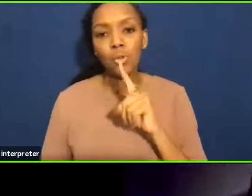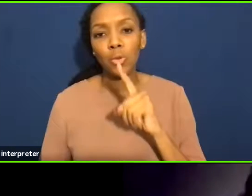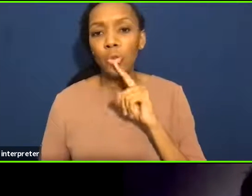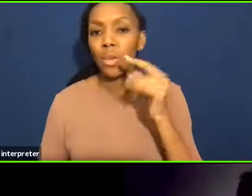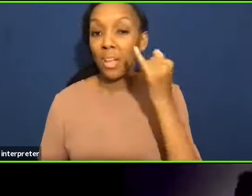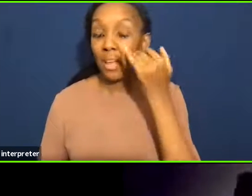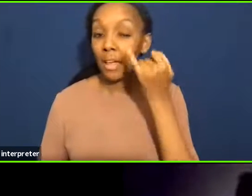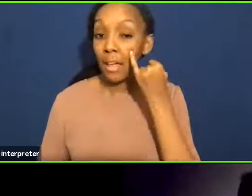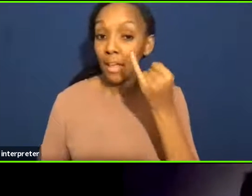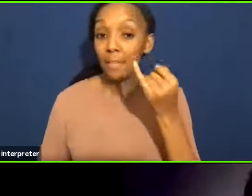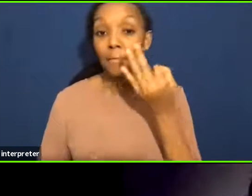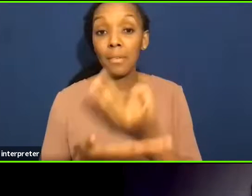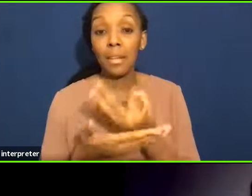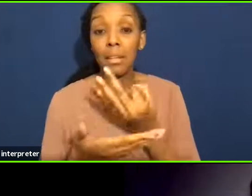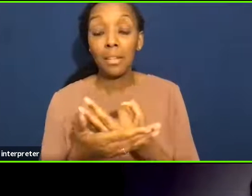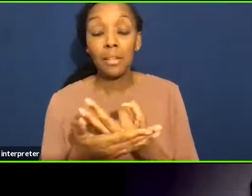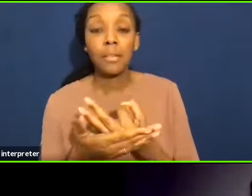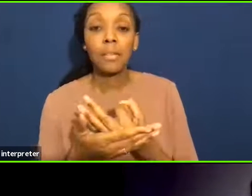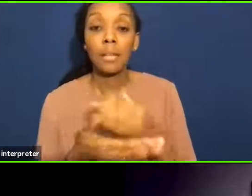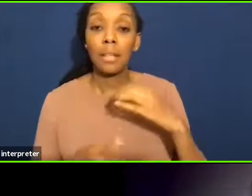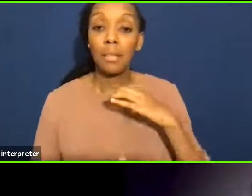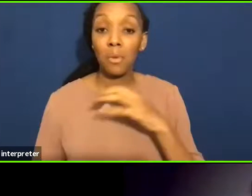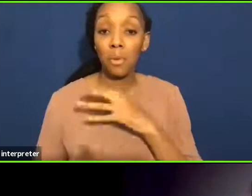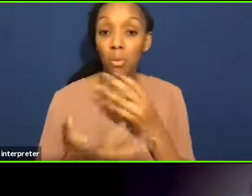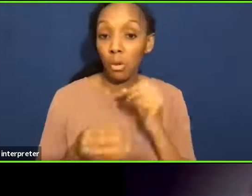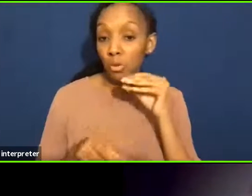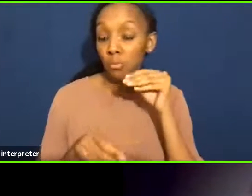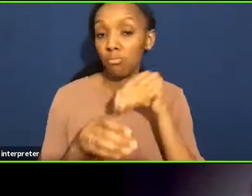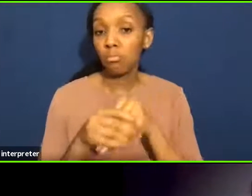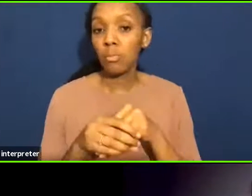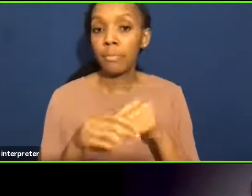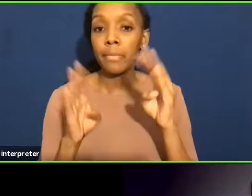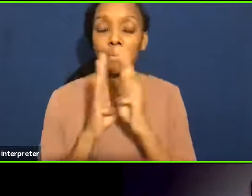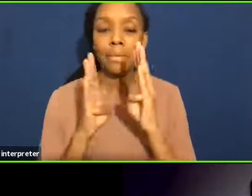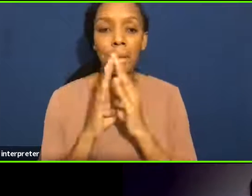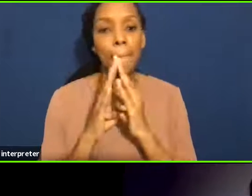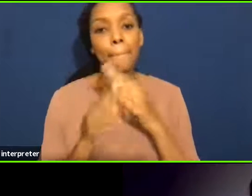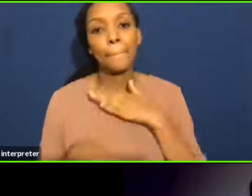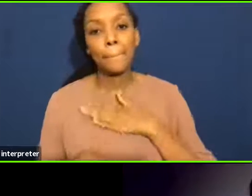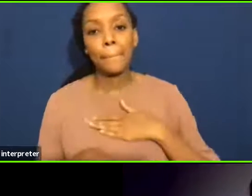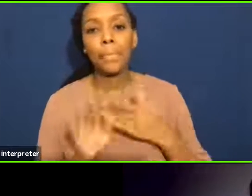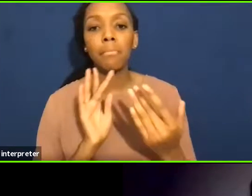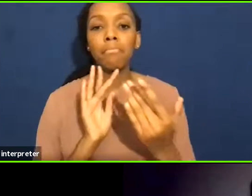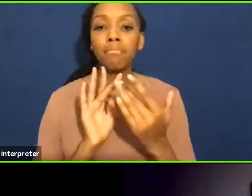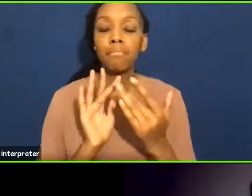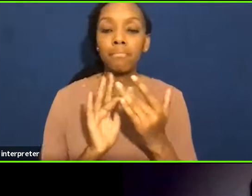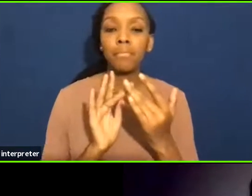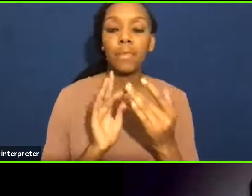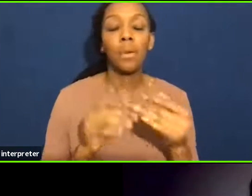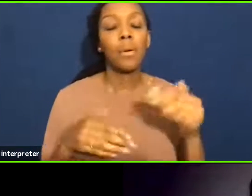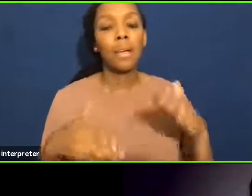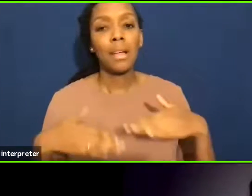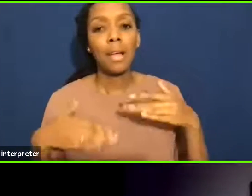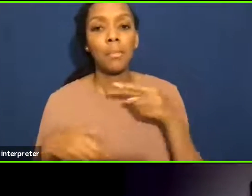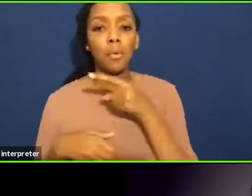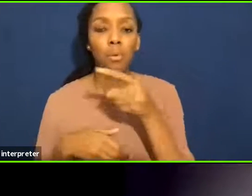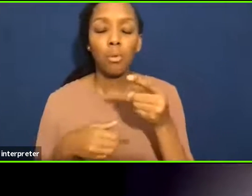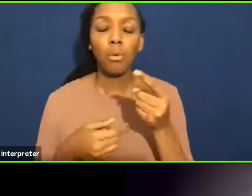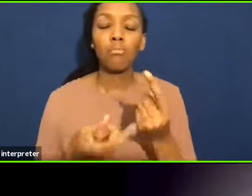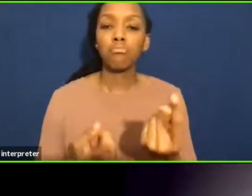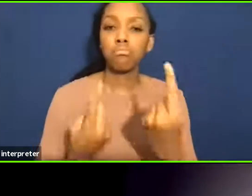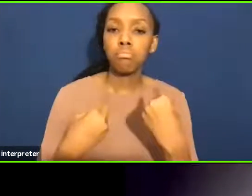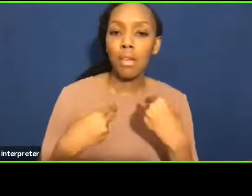in Finance Committee would like to be included in that meeting, please feel free to reach out to me. We are more than happy to have y'all come and give your